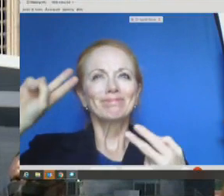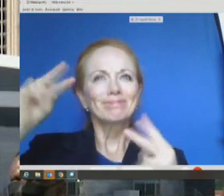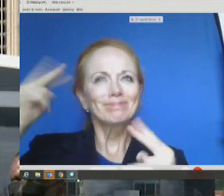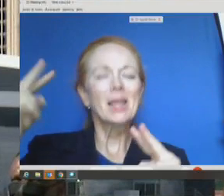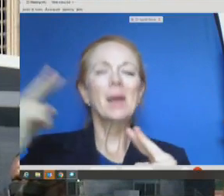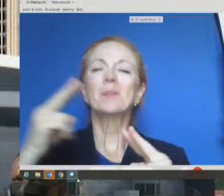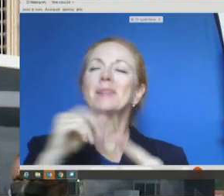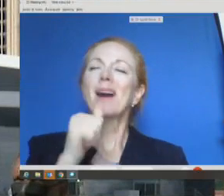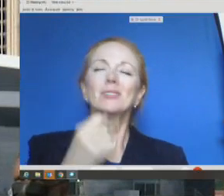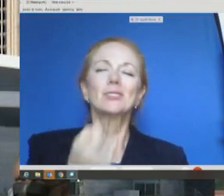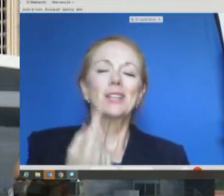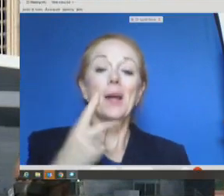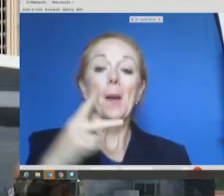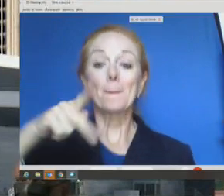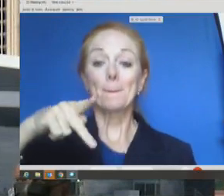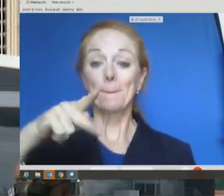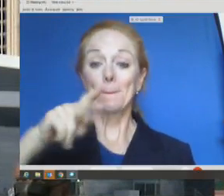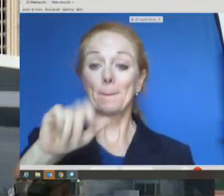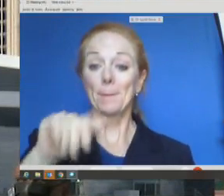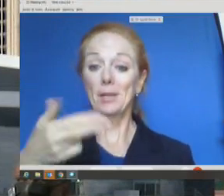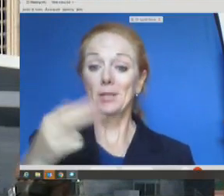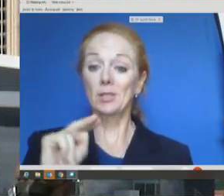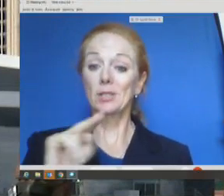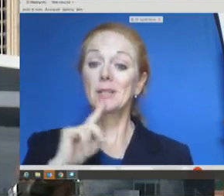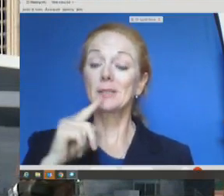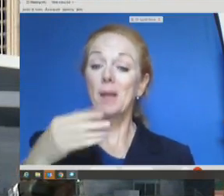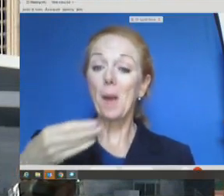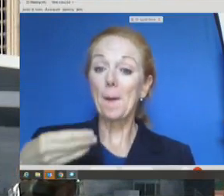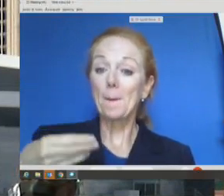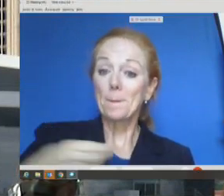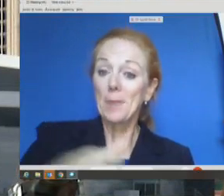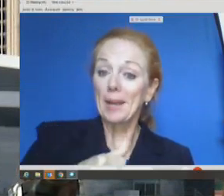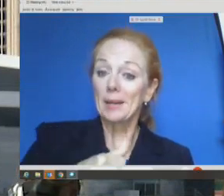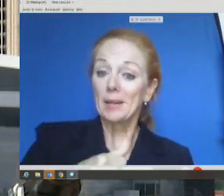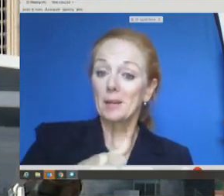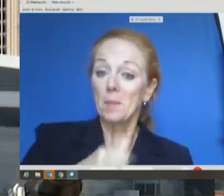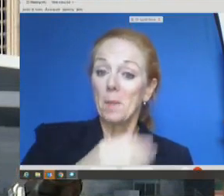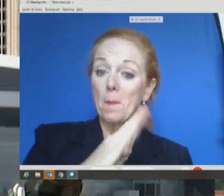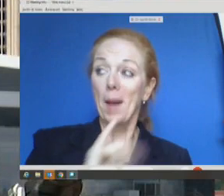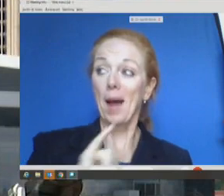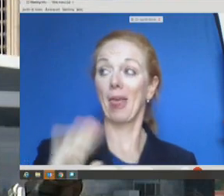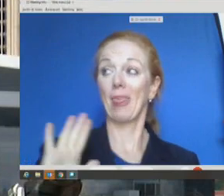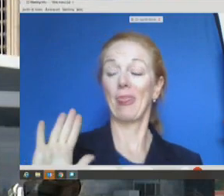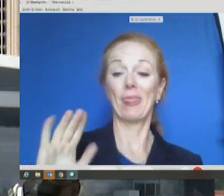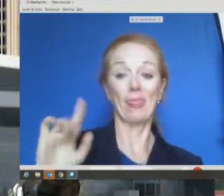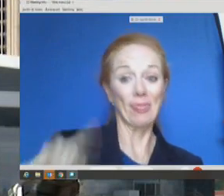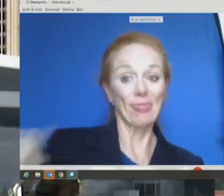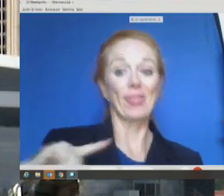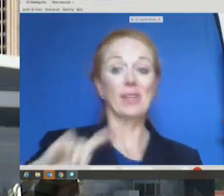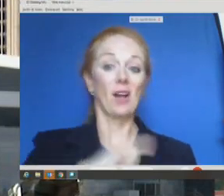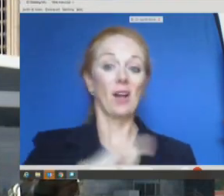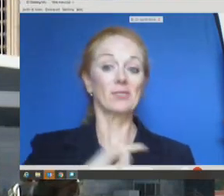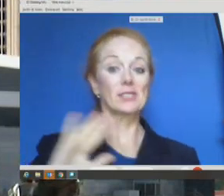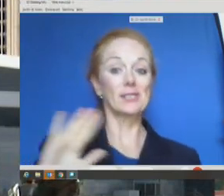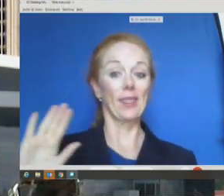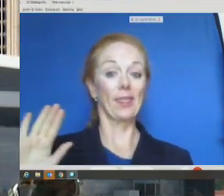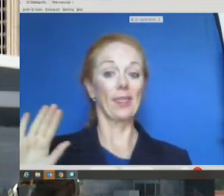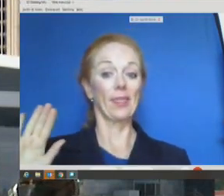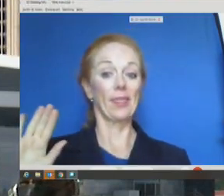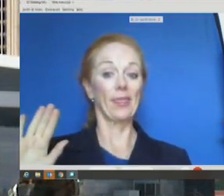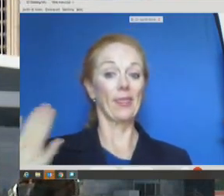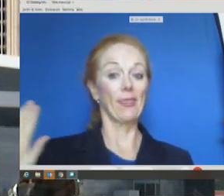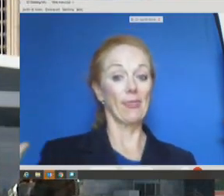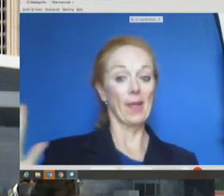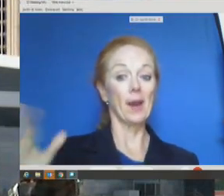collect pension, and would they have been eligible if they had gone through the civil service board process? Okay, so the question is, are the